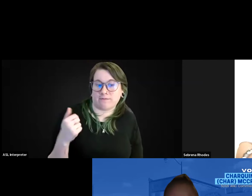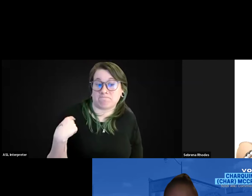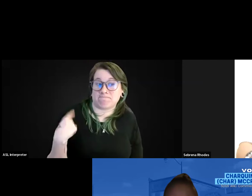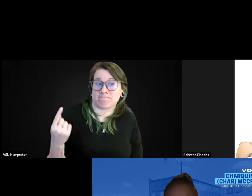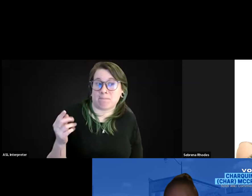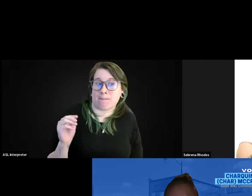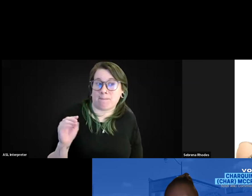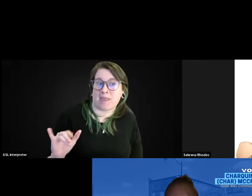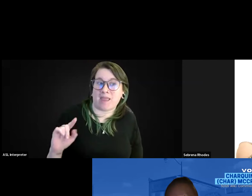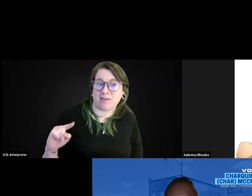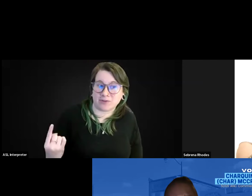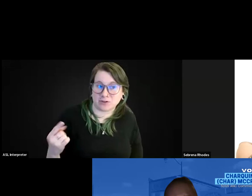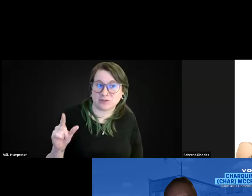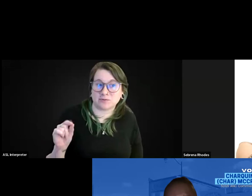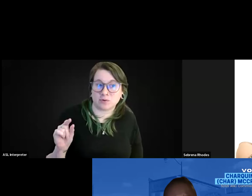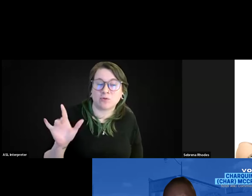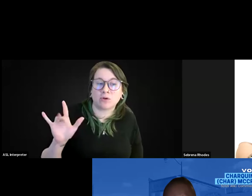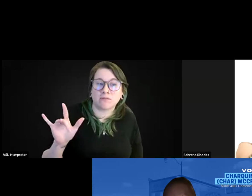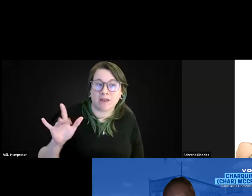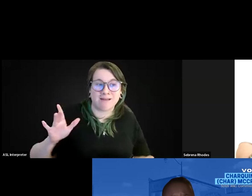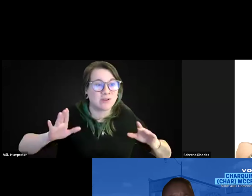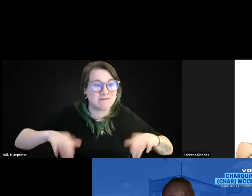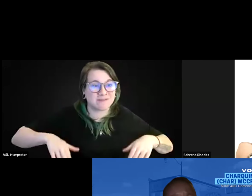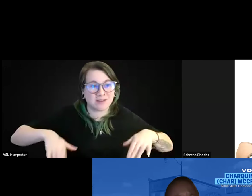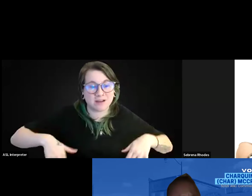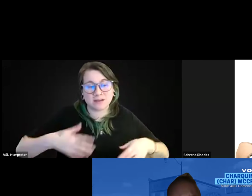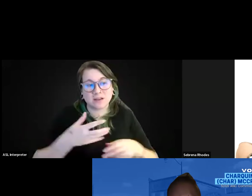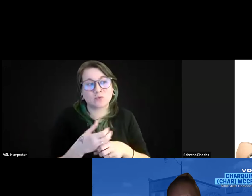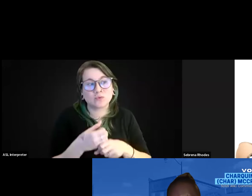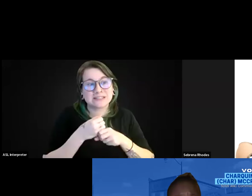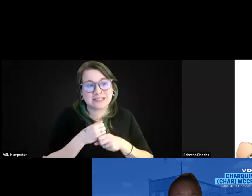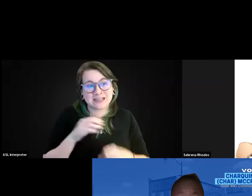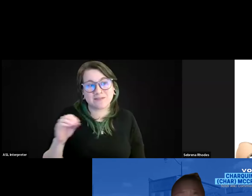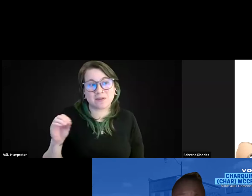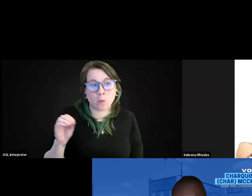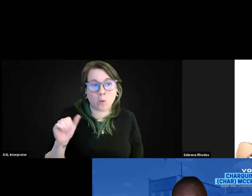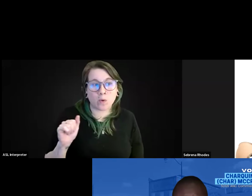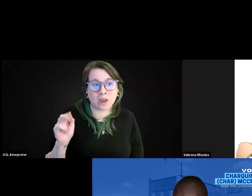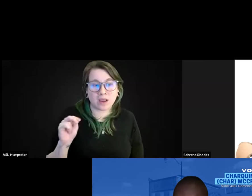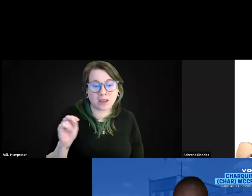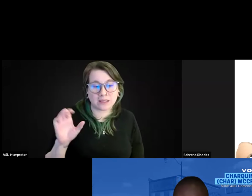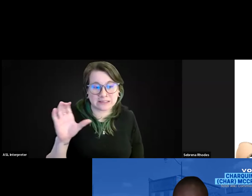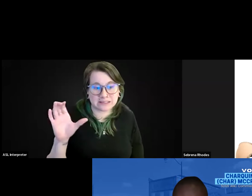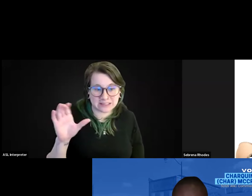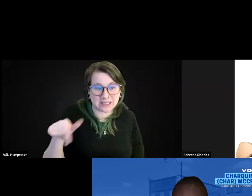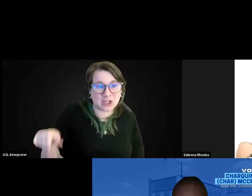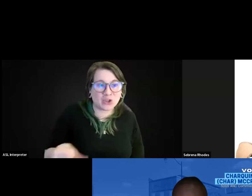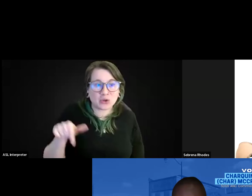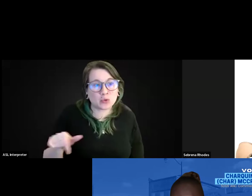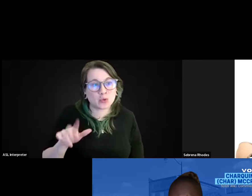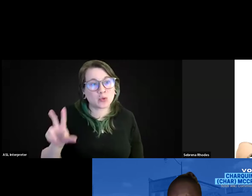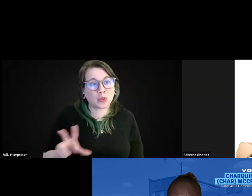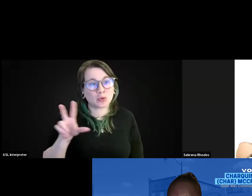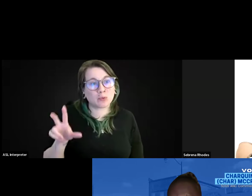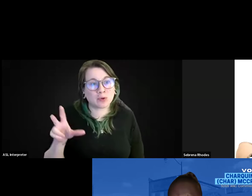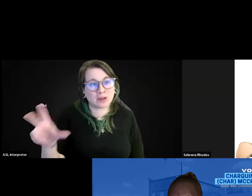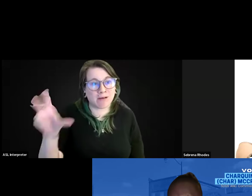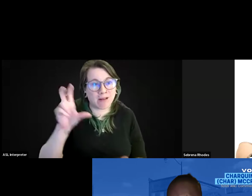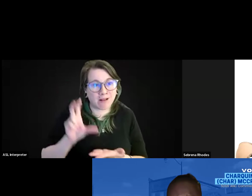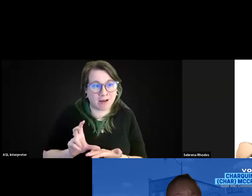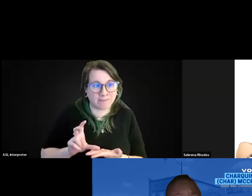of 2025, we had not received the OANC Q3 allotment as of yet.